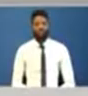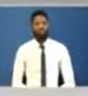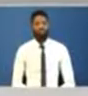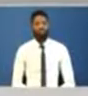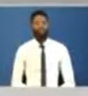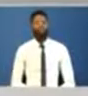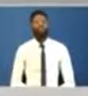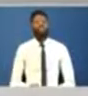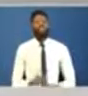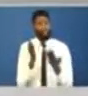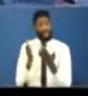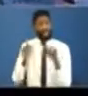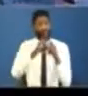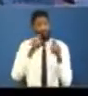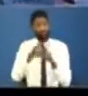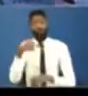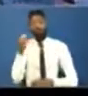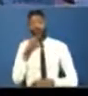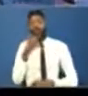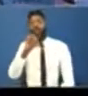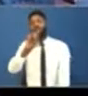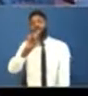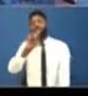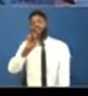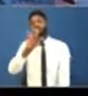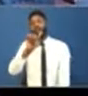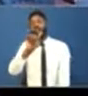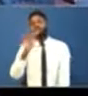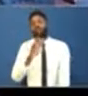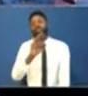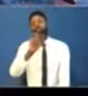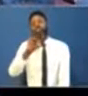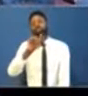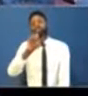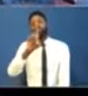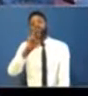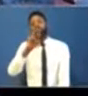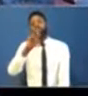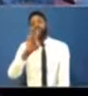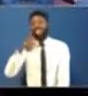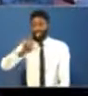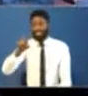Also with us tonight, we have Nancy Mwadime. Nancy